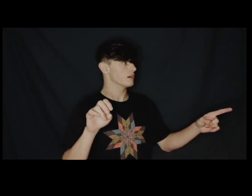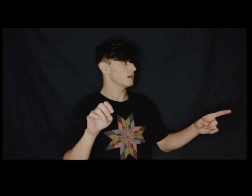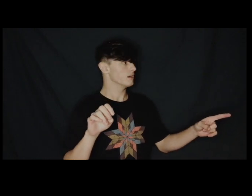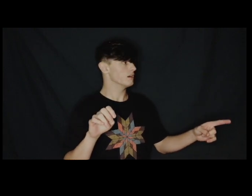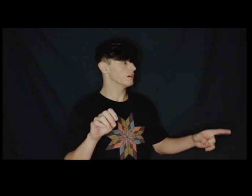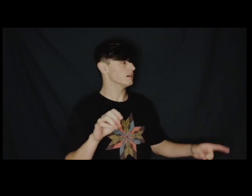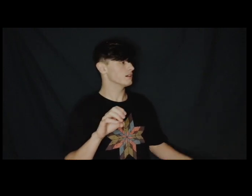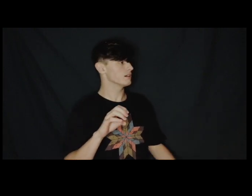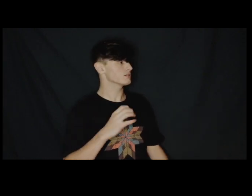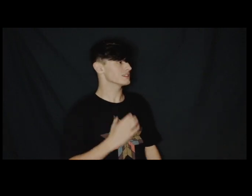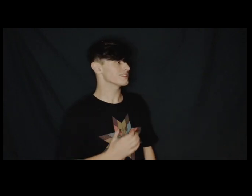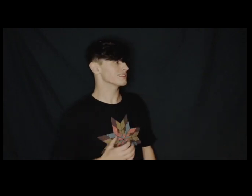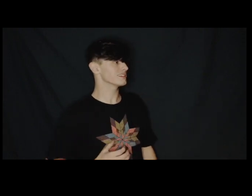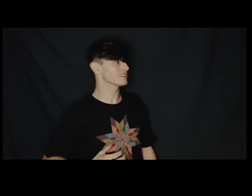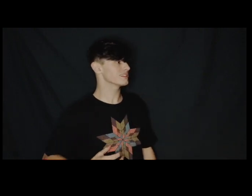Christine,